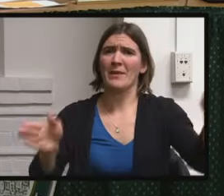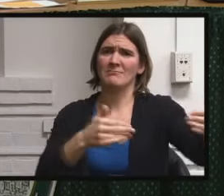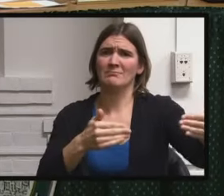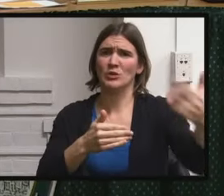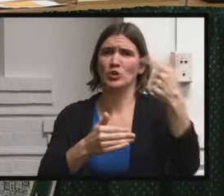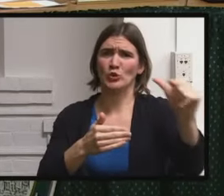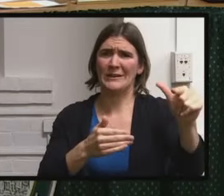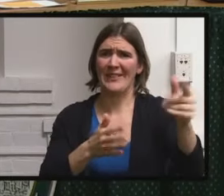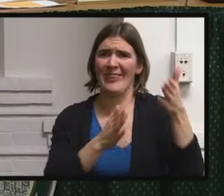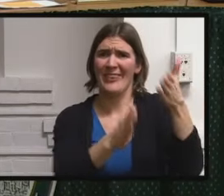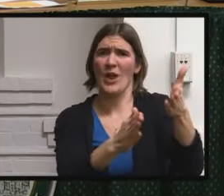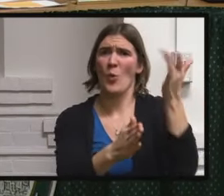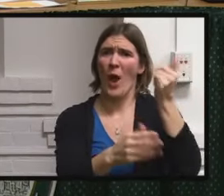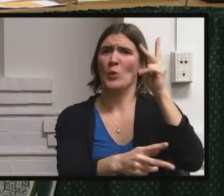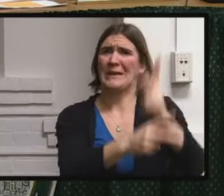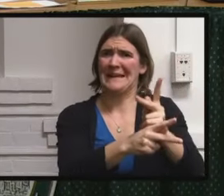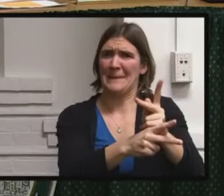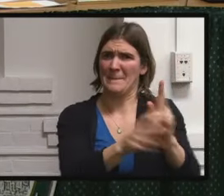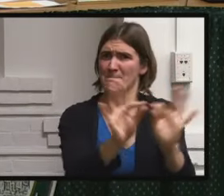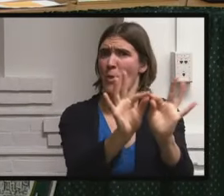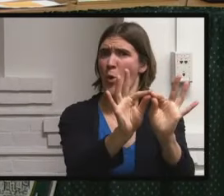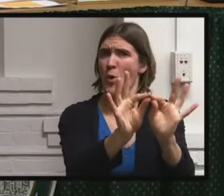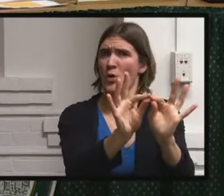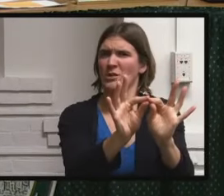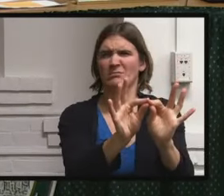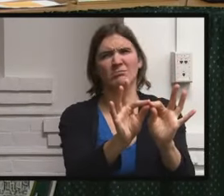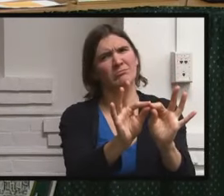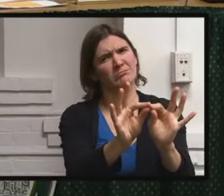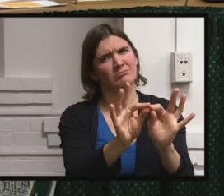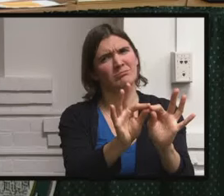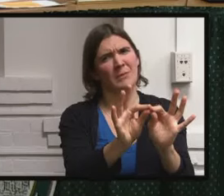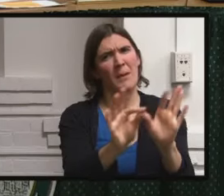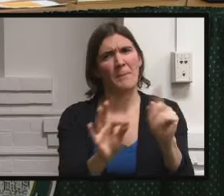the collection program